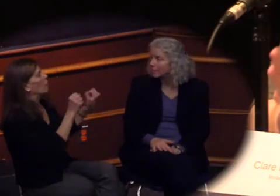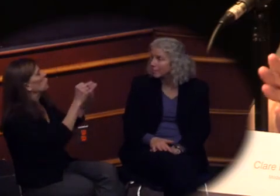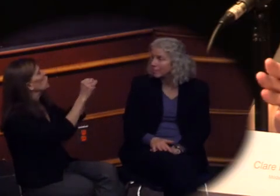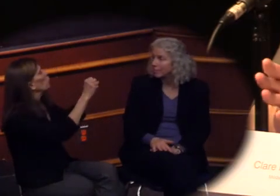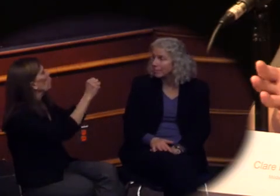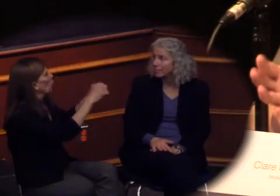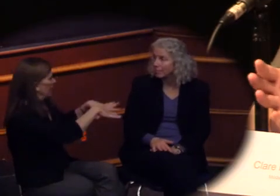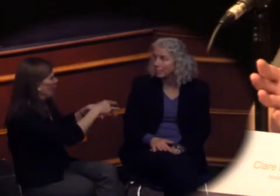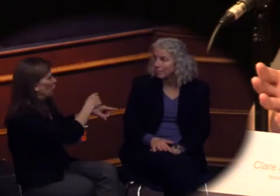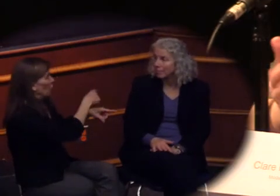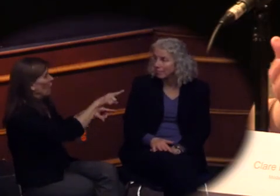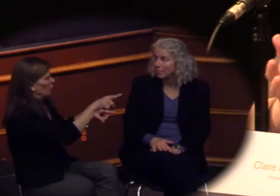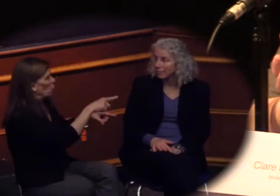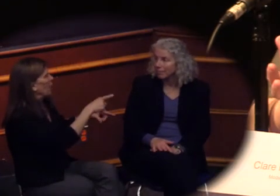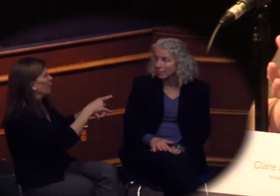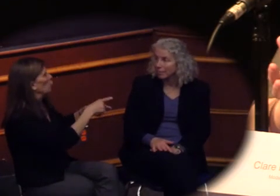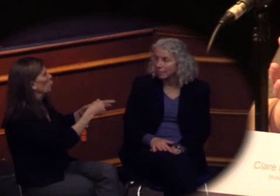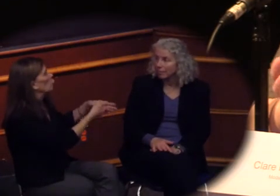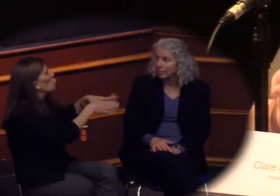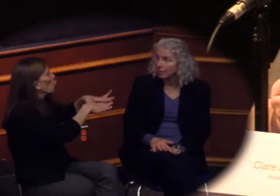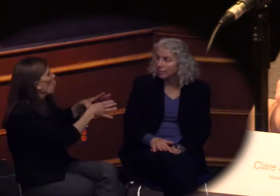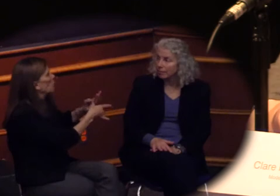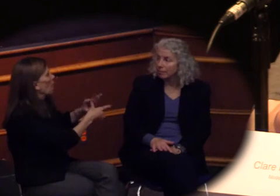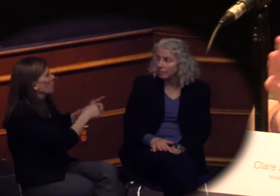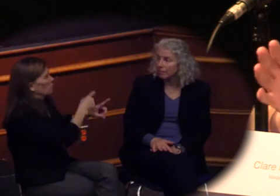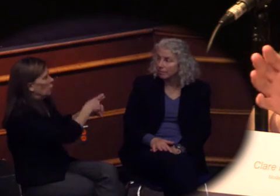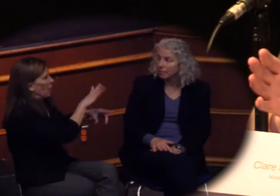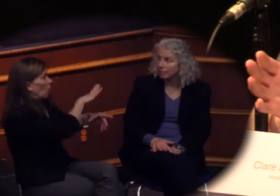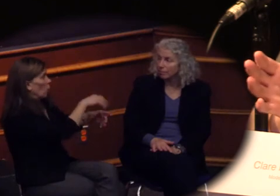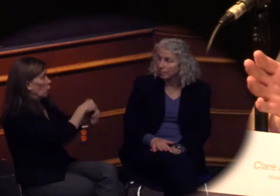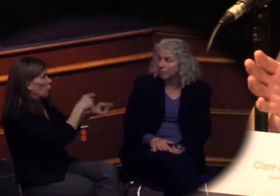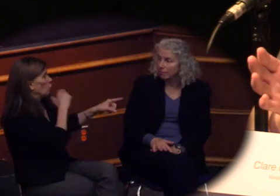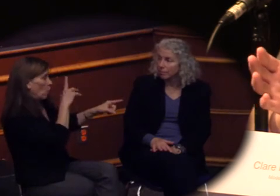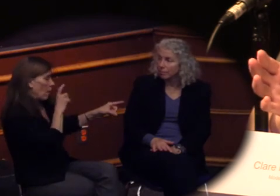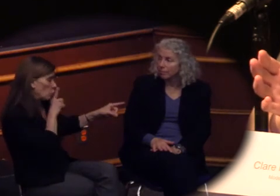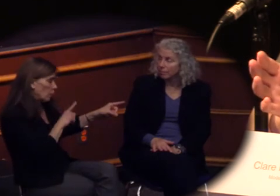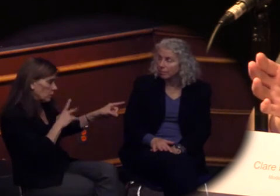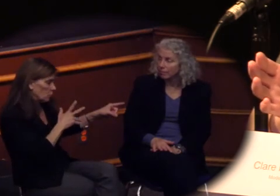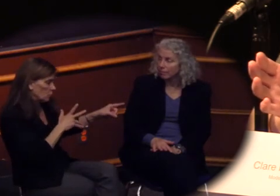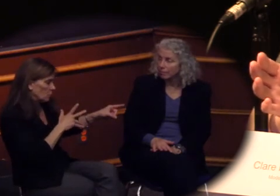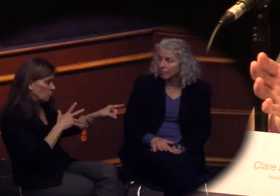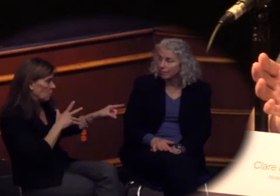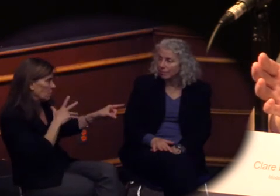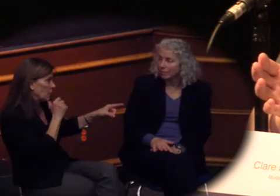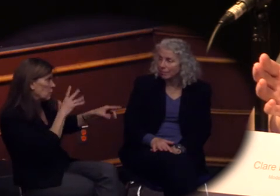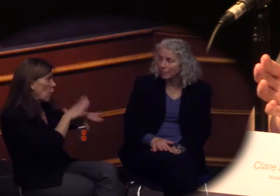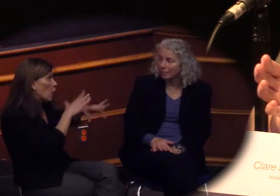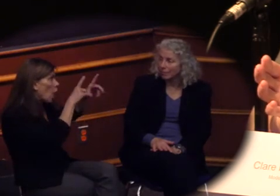as you're closing up. You may want to think about some of this. You don't have to answer it. It's not on the test.